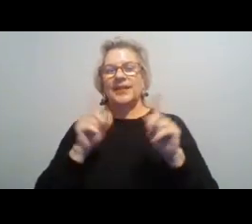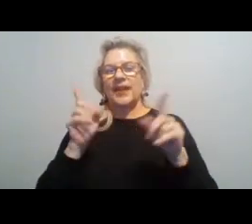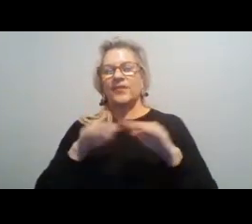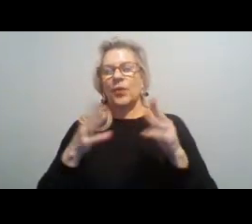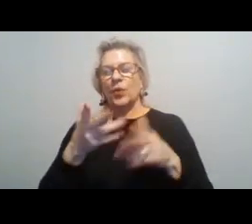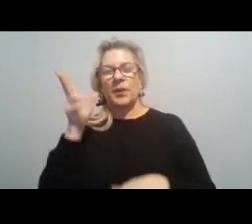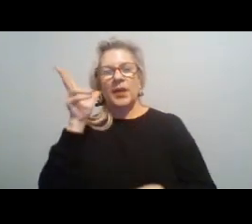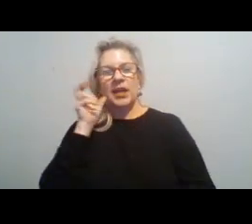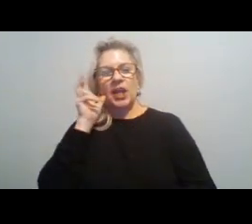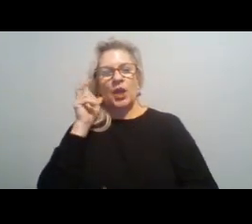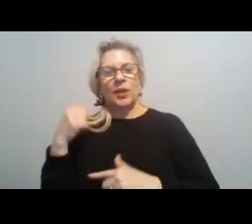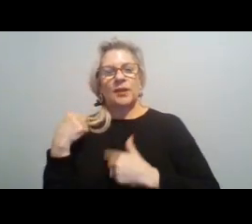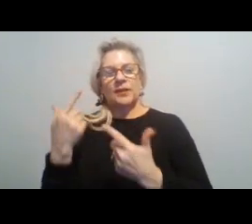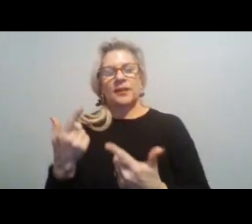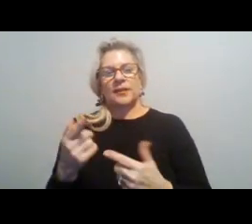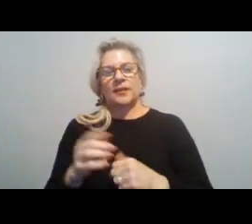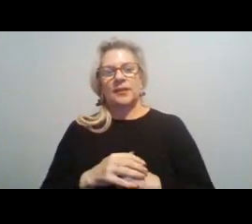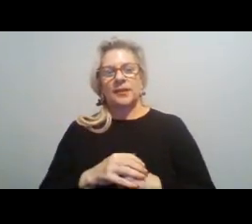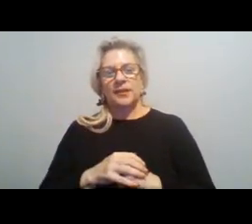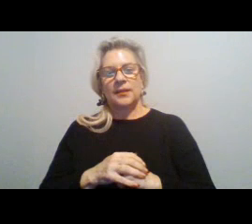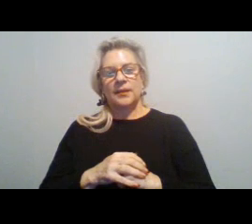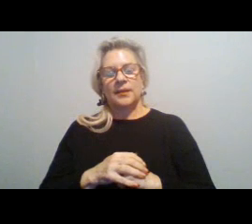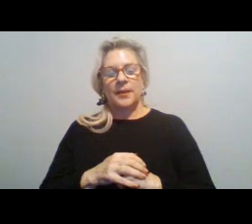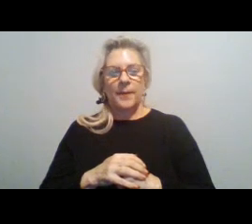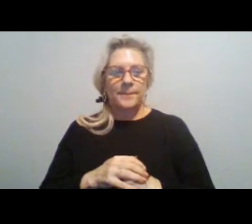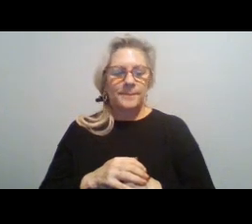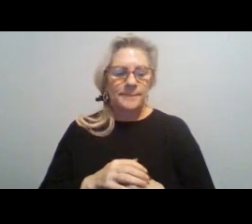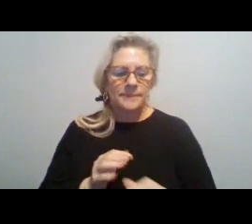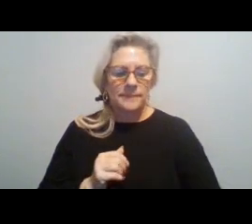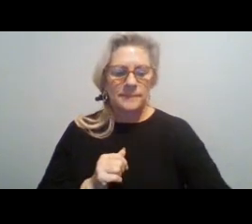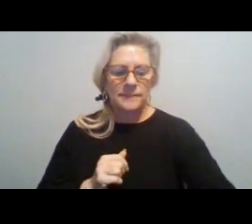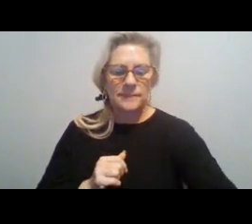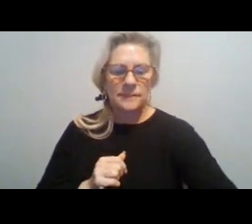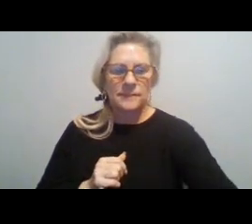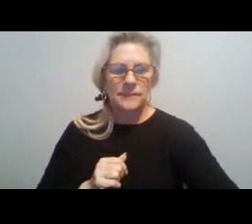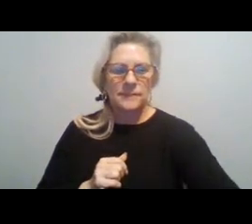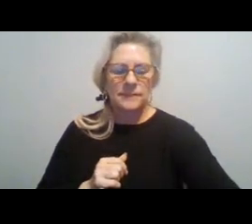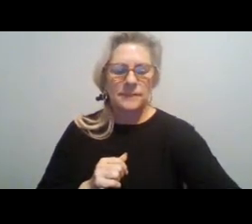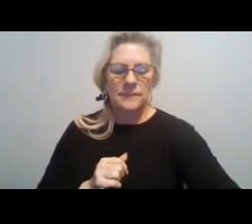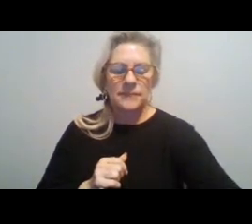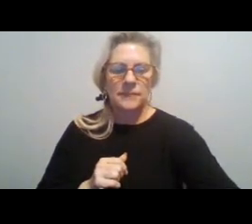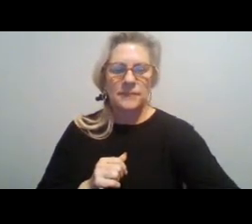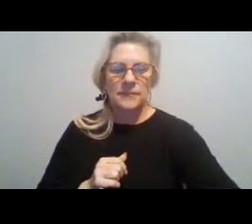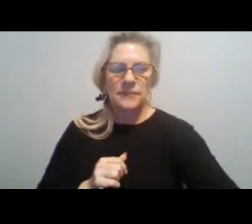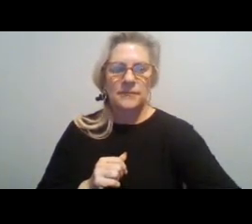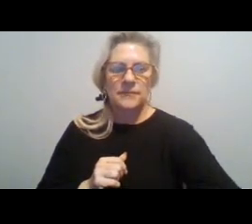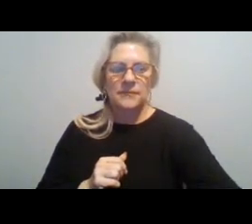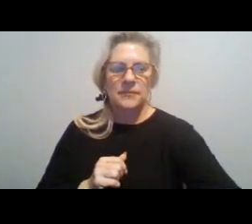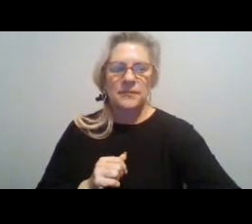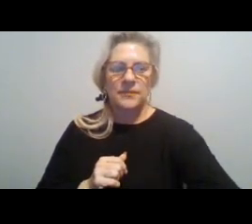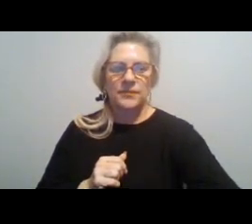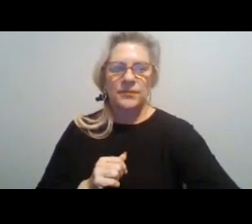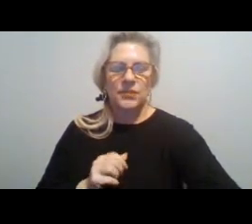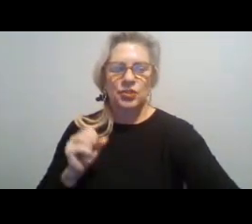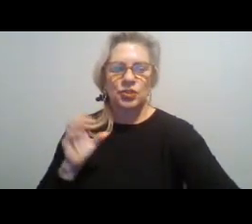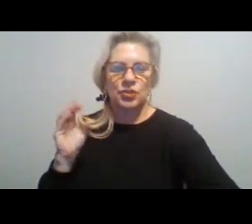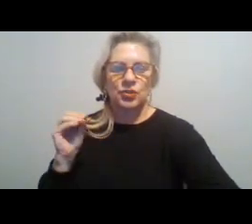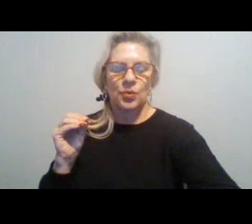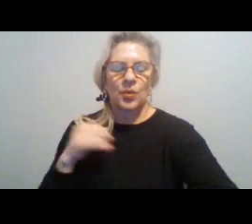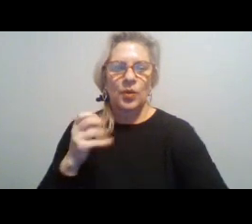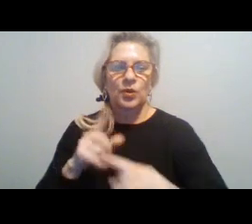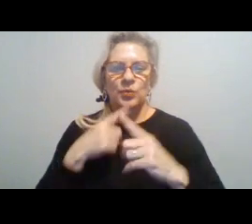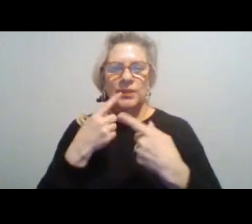the same at the same time. Micromobility is really, active transportation is really part of micromobility. And so I'd like to